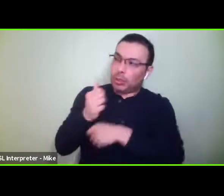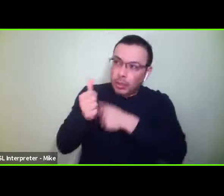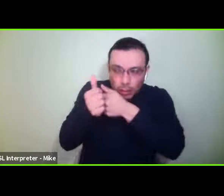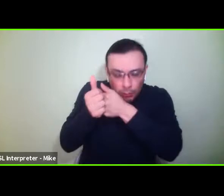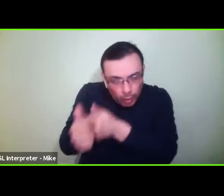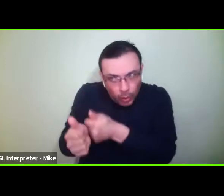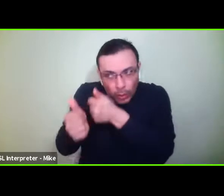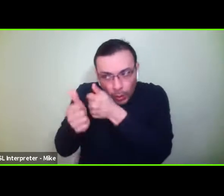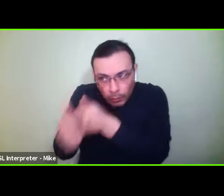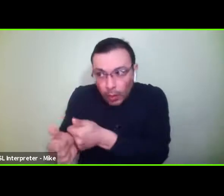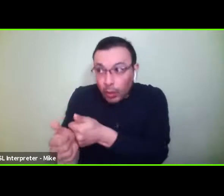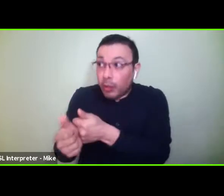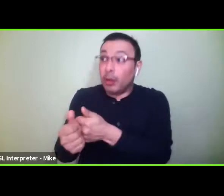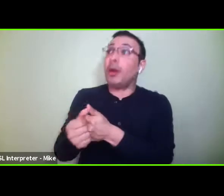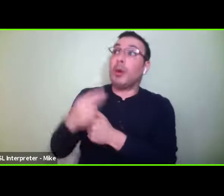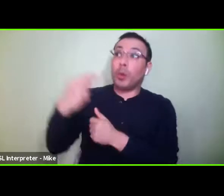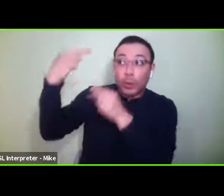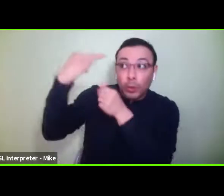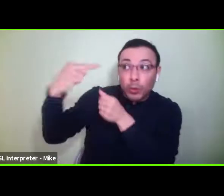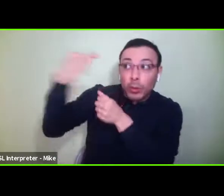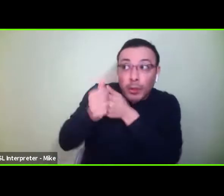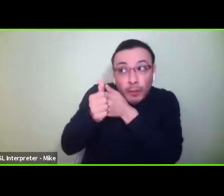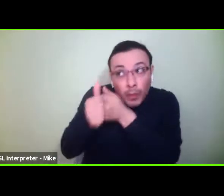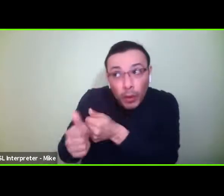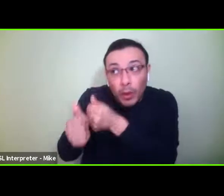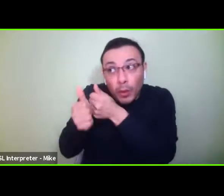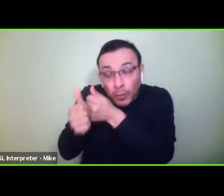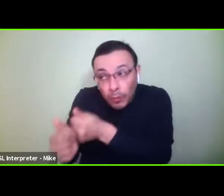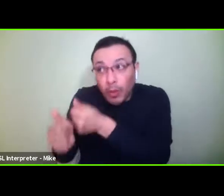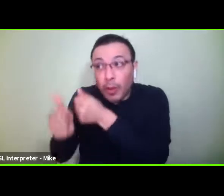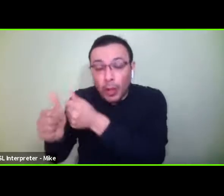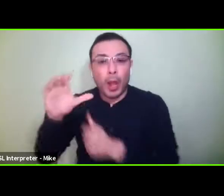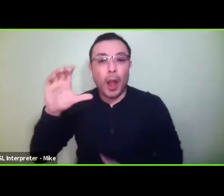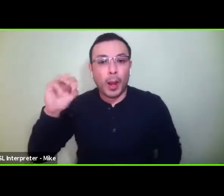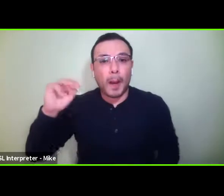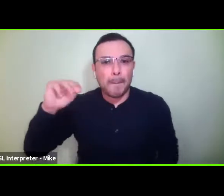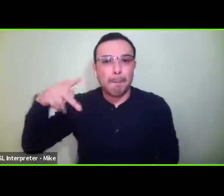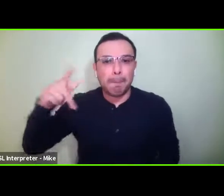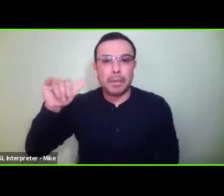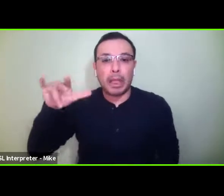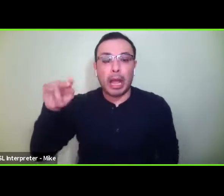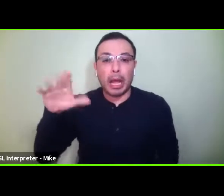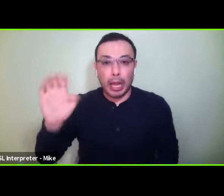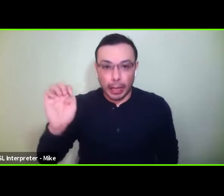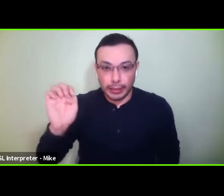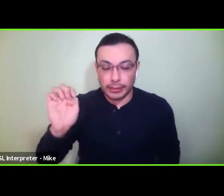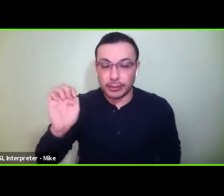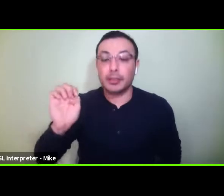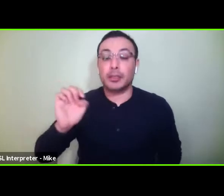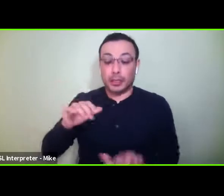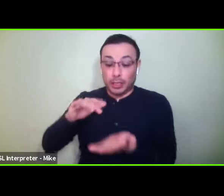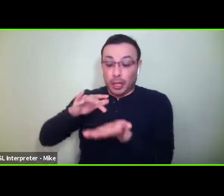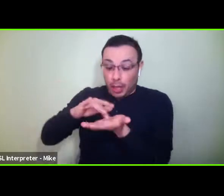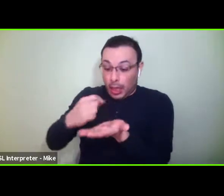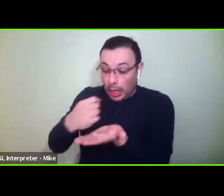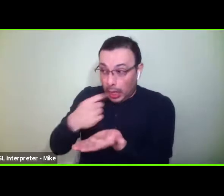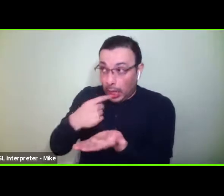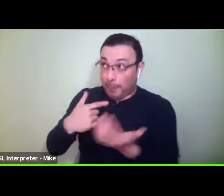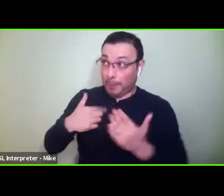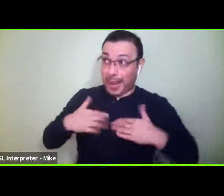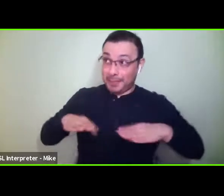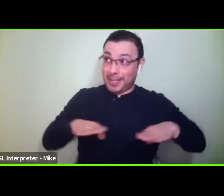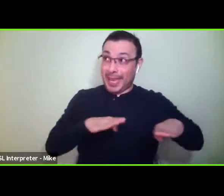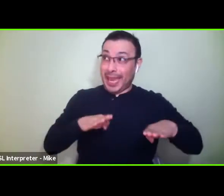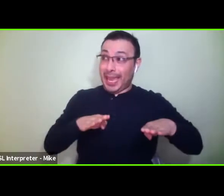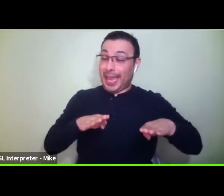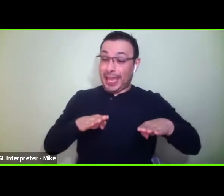for compliance. And the goal of the drug, quote unquote, therapy, is conformity to social standards rather than